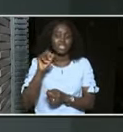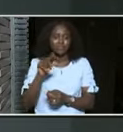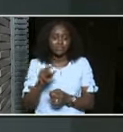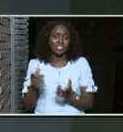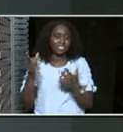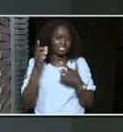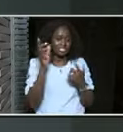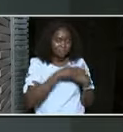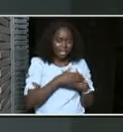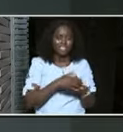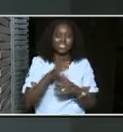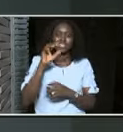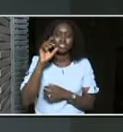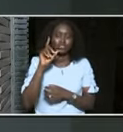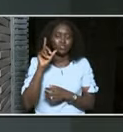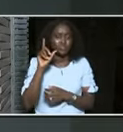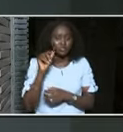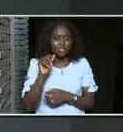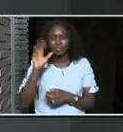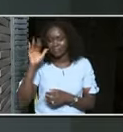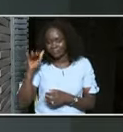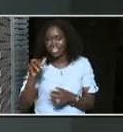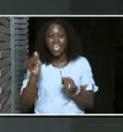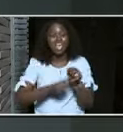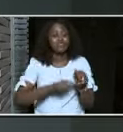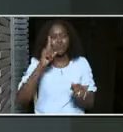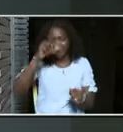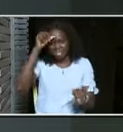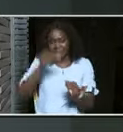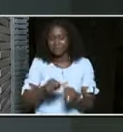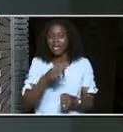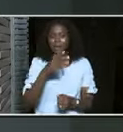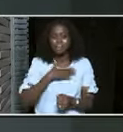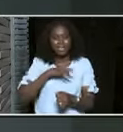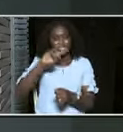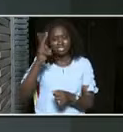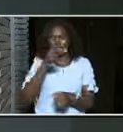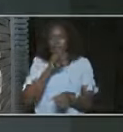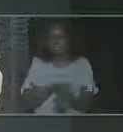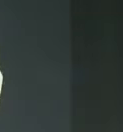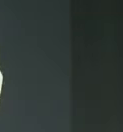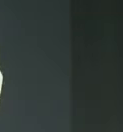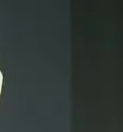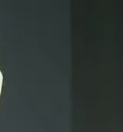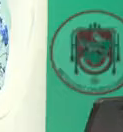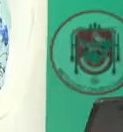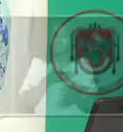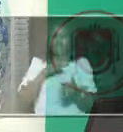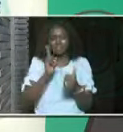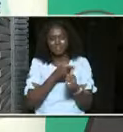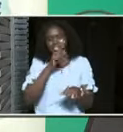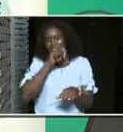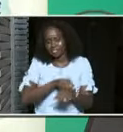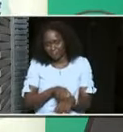2011-2015. Everybody now is remembering the second term, much more than the first term. But you realize we're dealing with